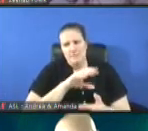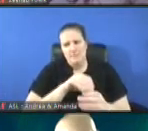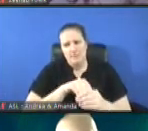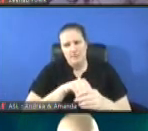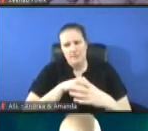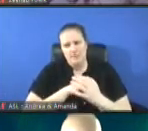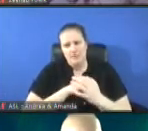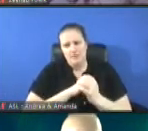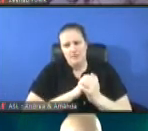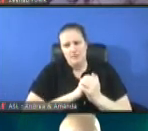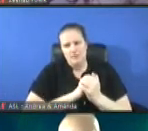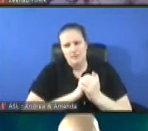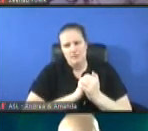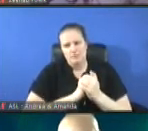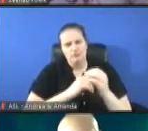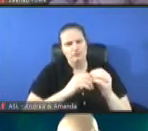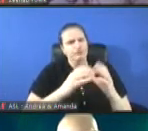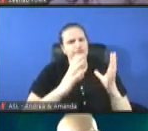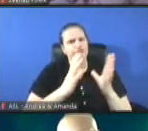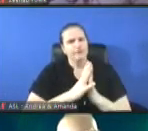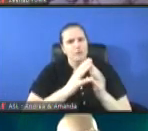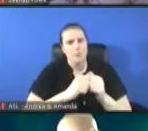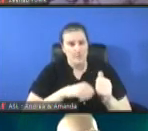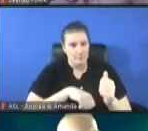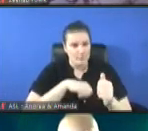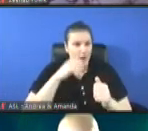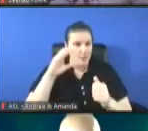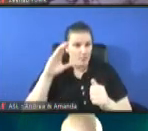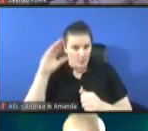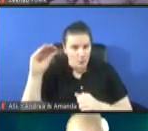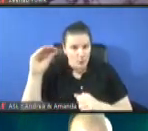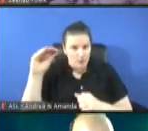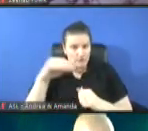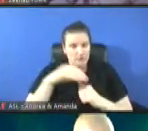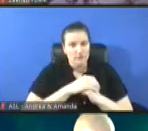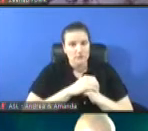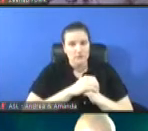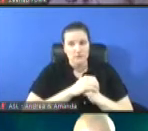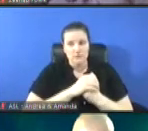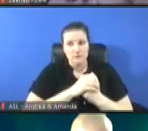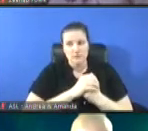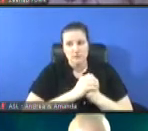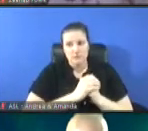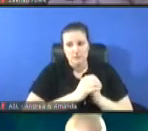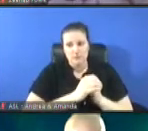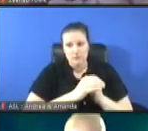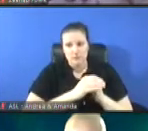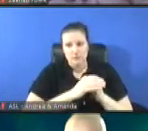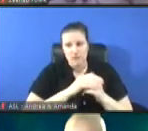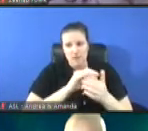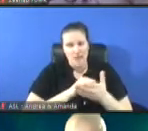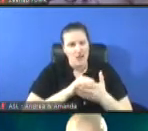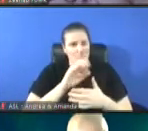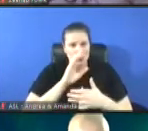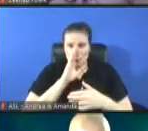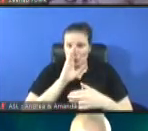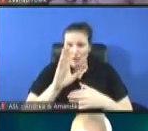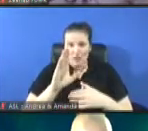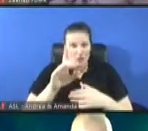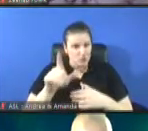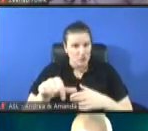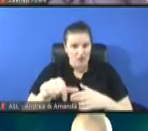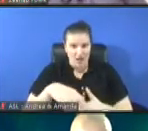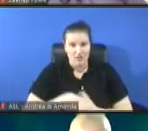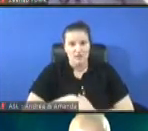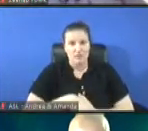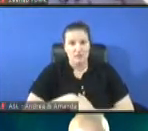in cahoots with the Proud Boys, and this goes directly to that.